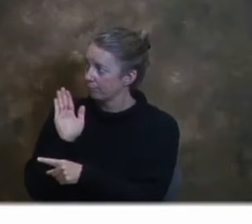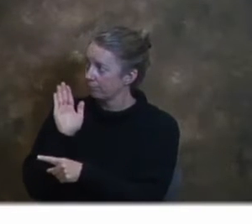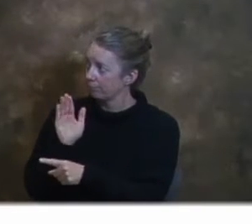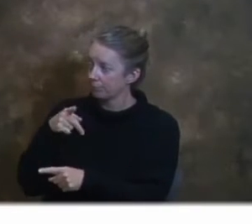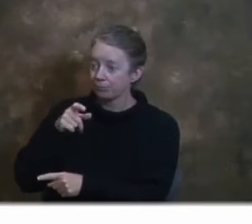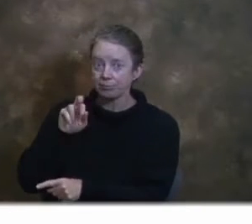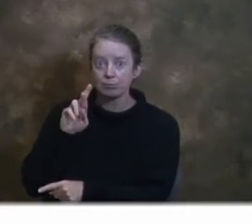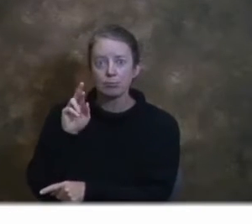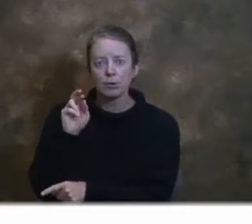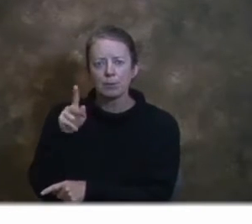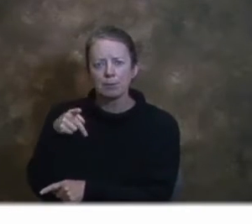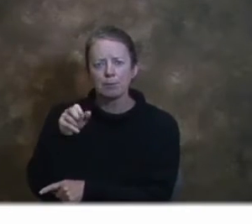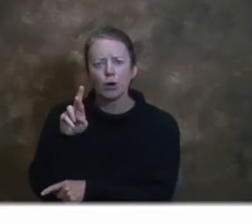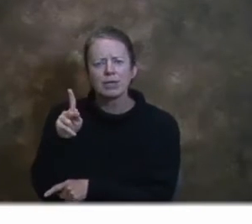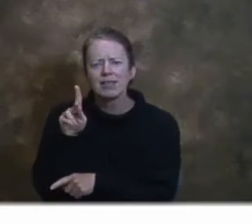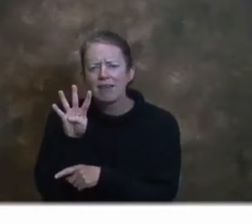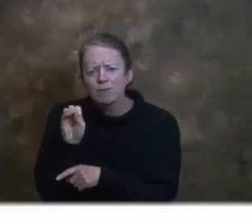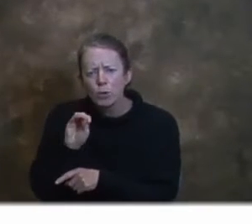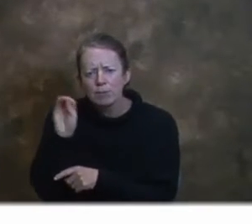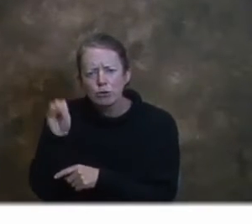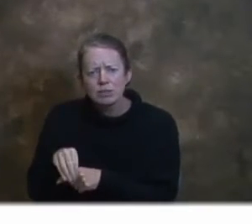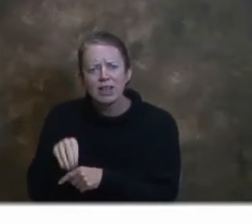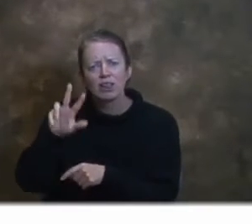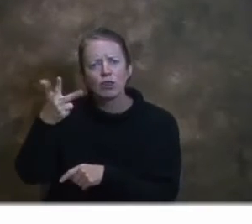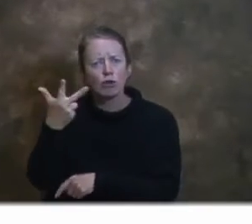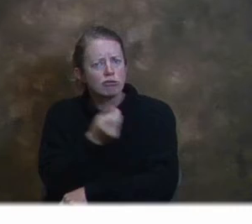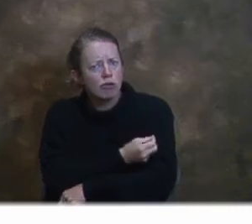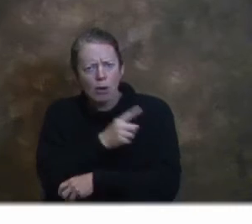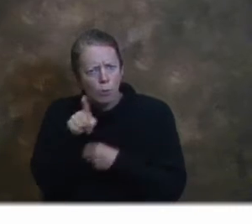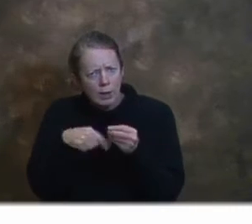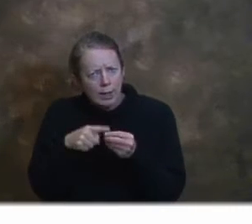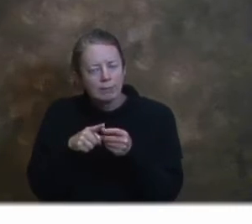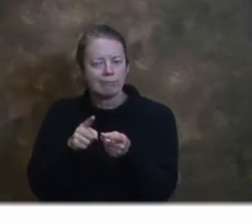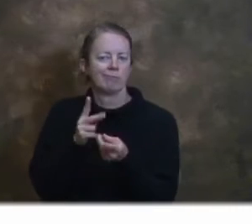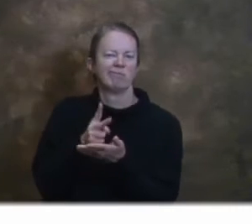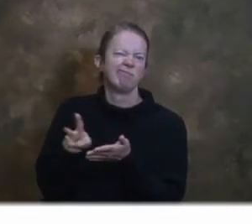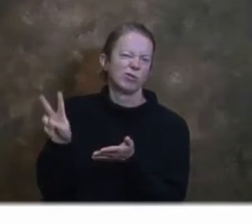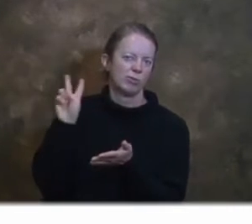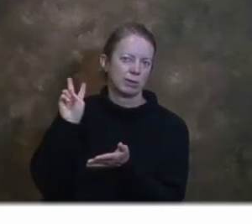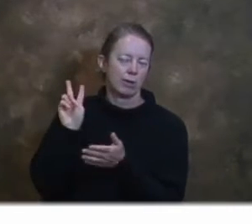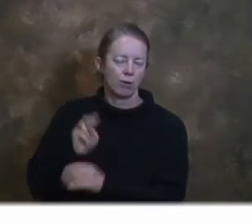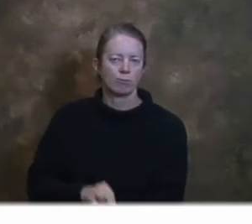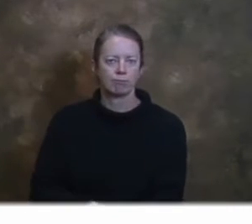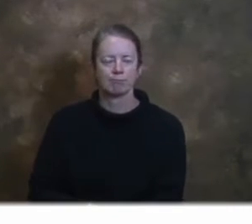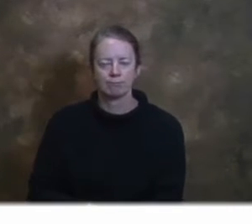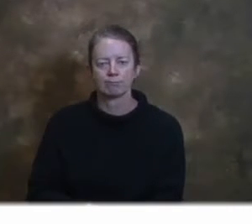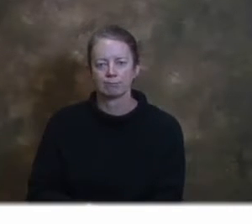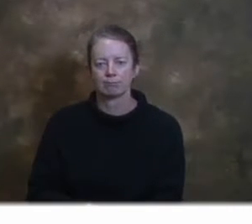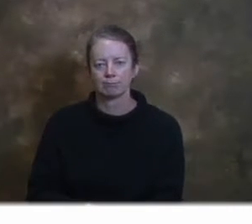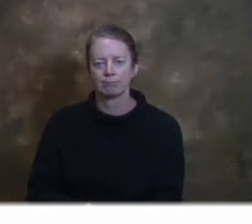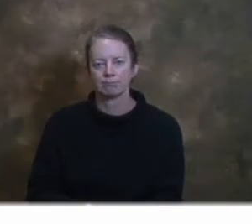That 40% is based on what date? That's a couple weeks ago. Okay.